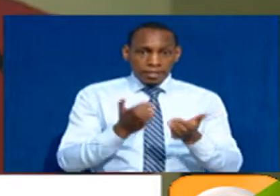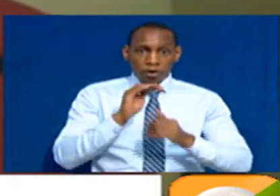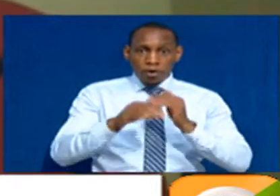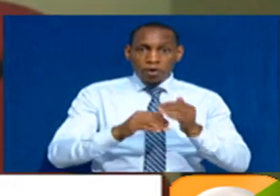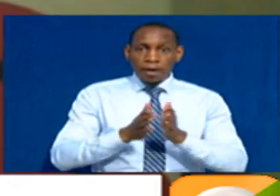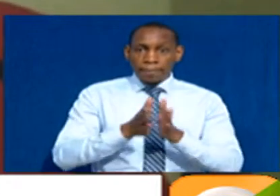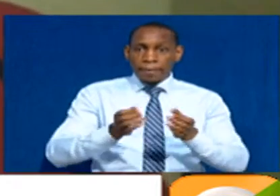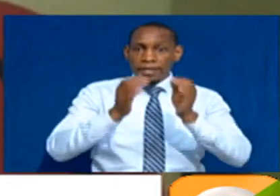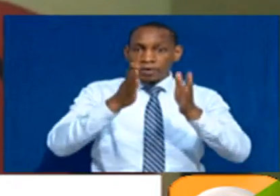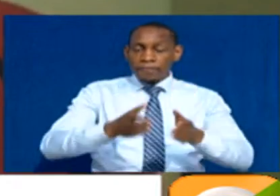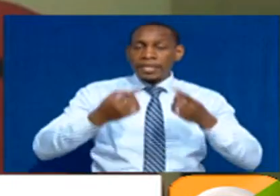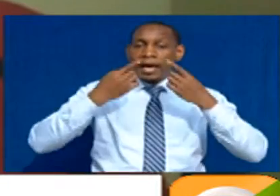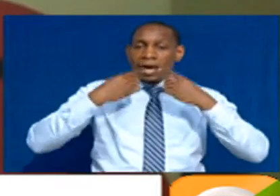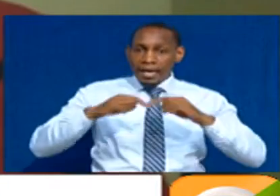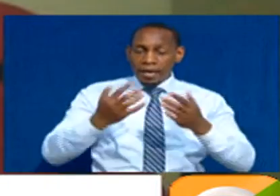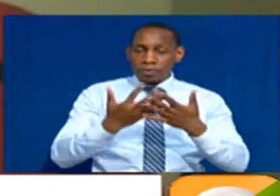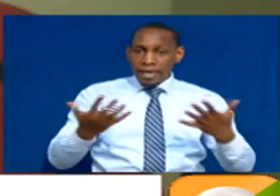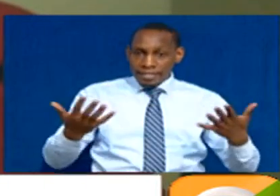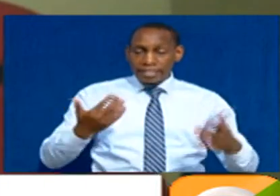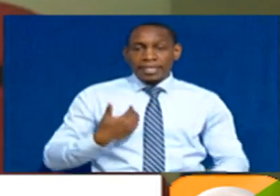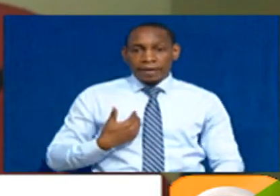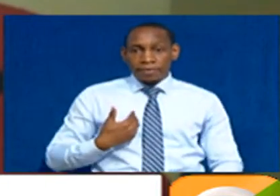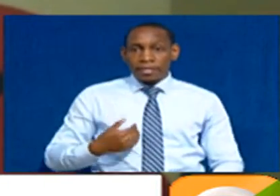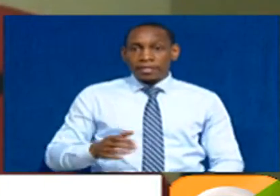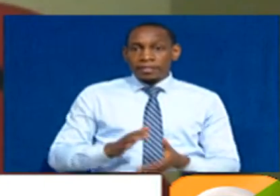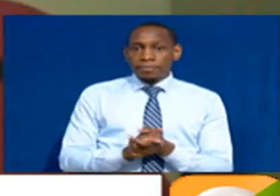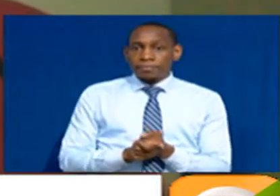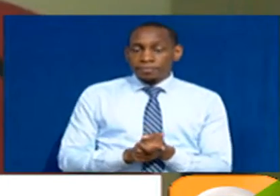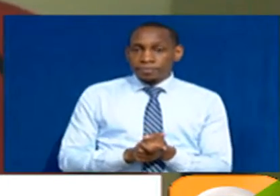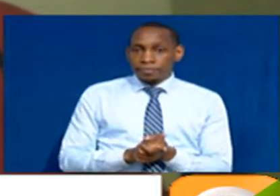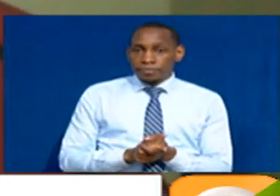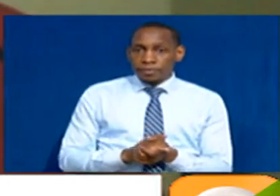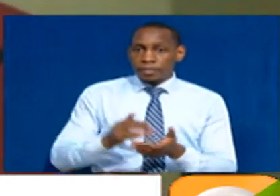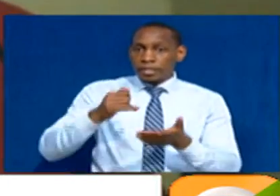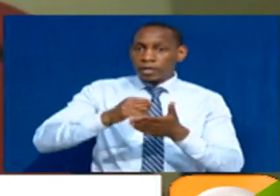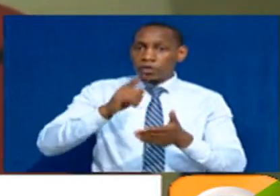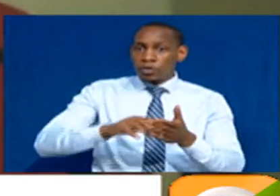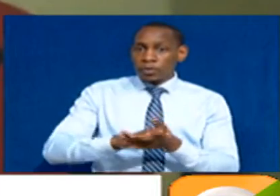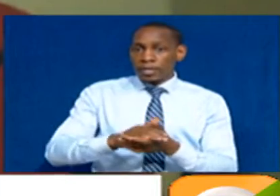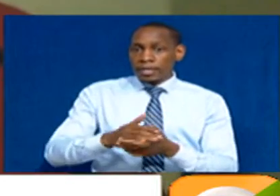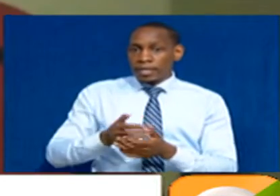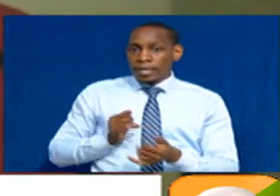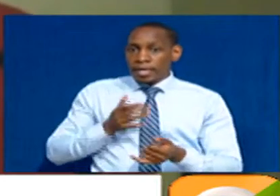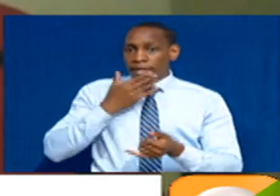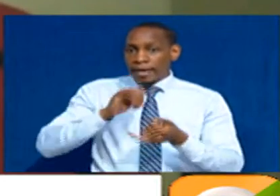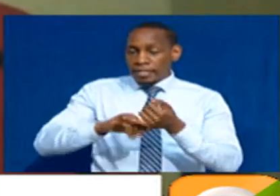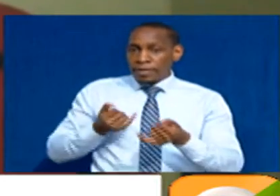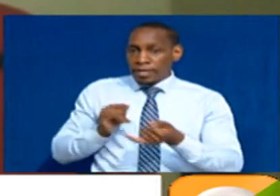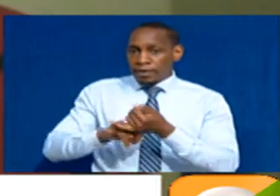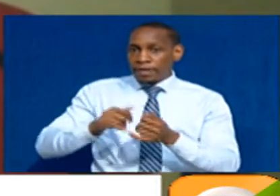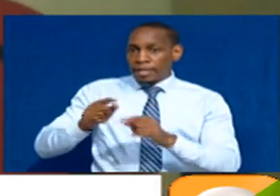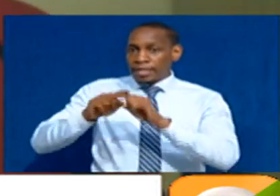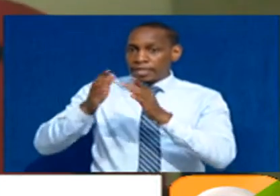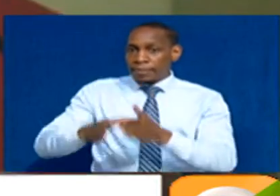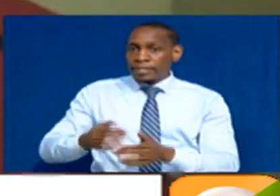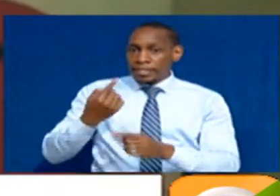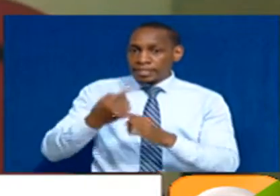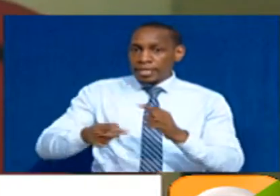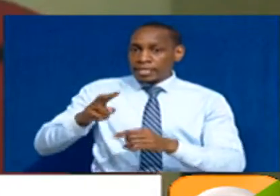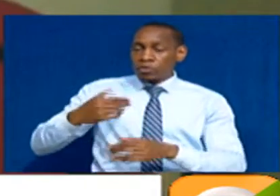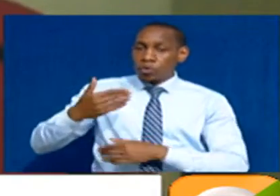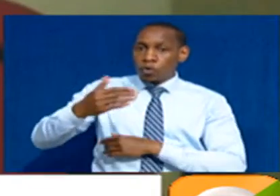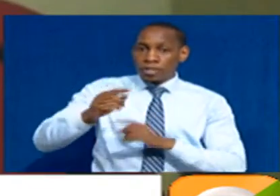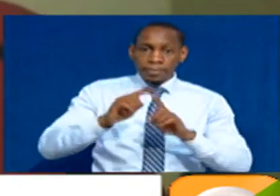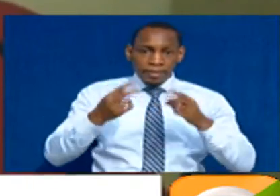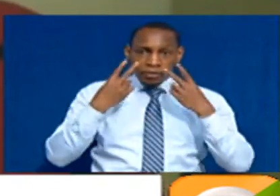all public officers to declare their assets and liabilities, you know, including those of their spouses and dependents every 2 years. But then